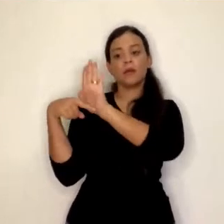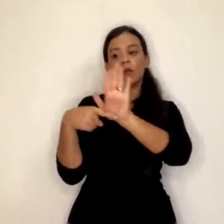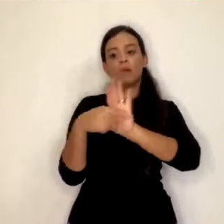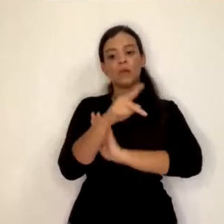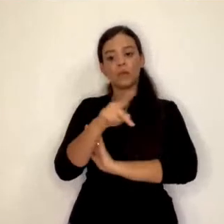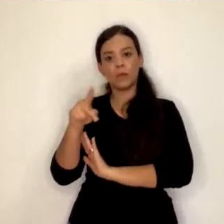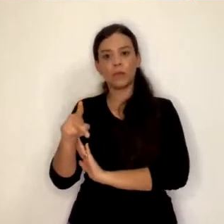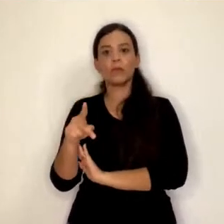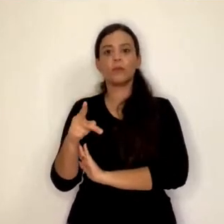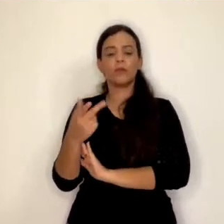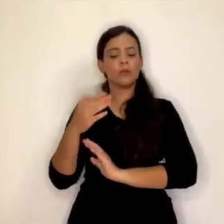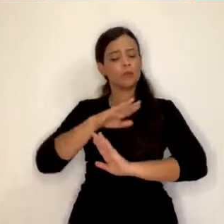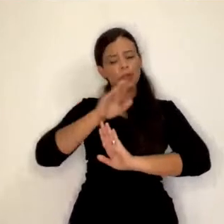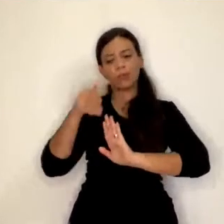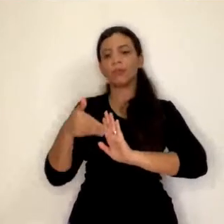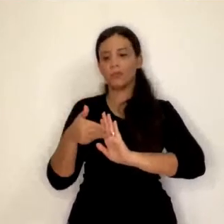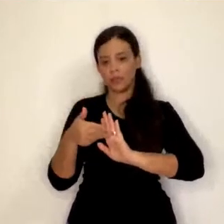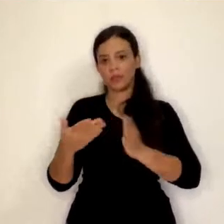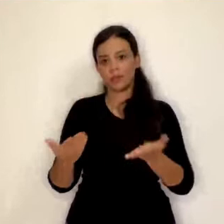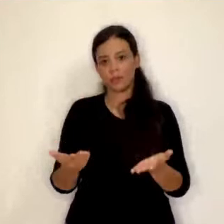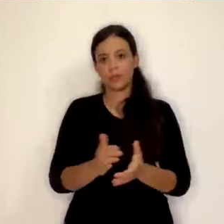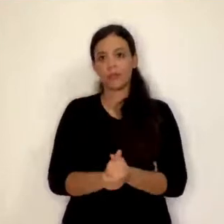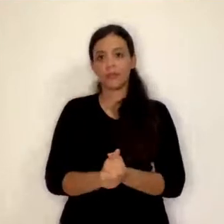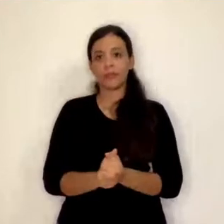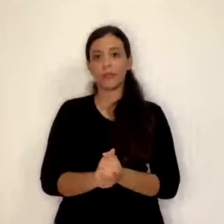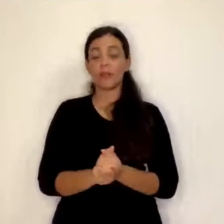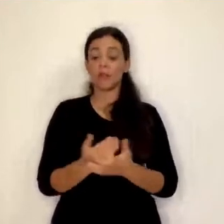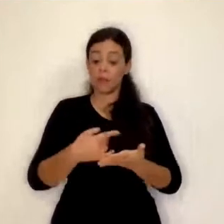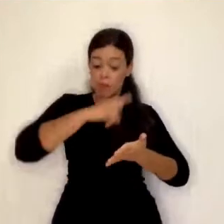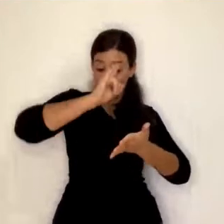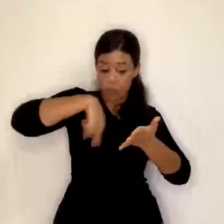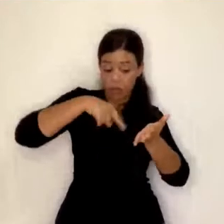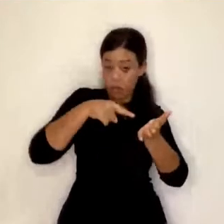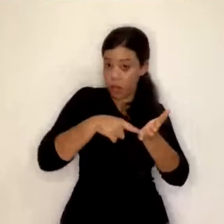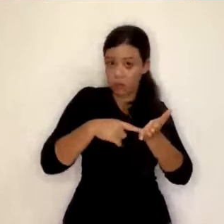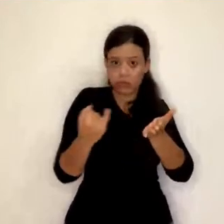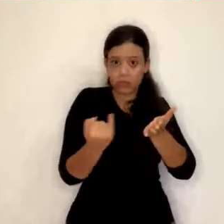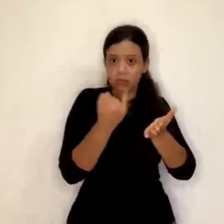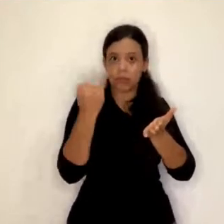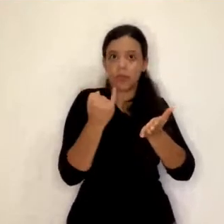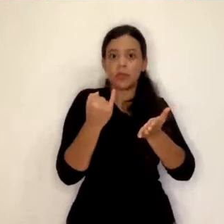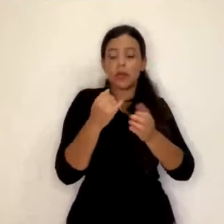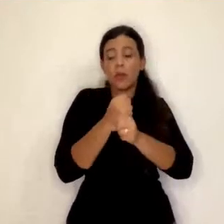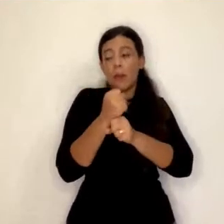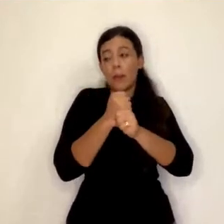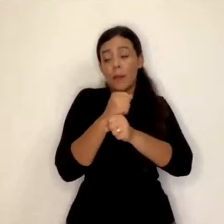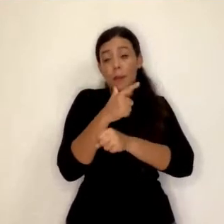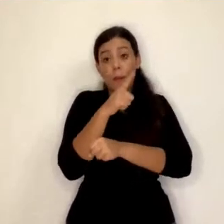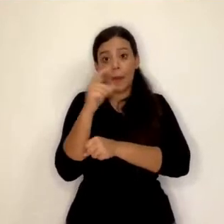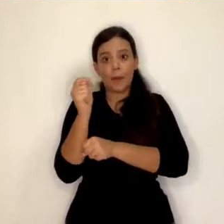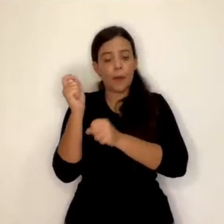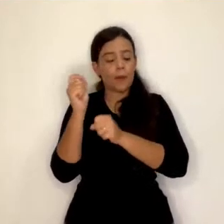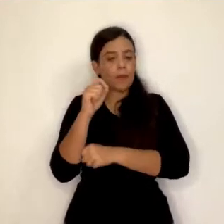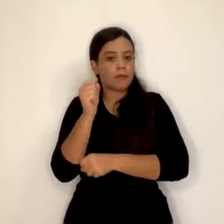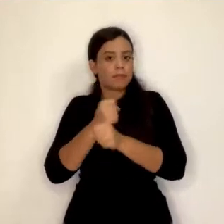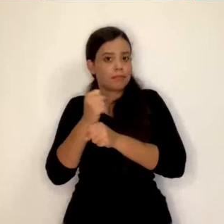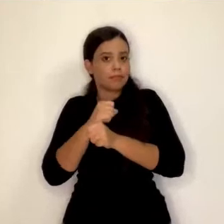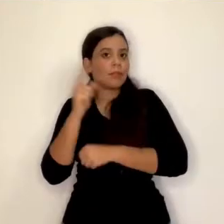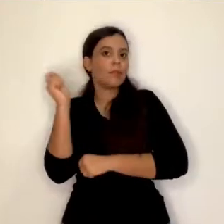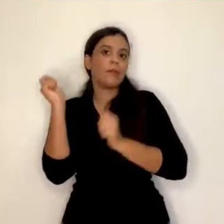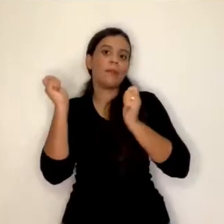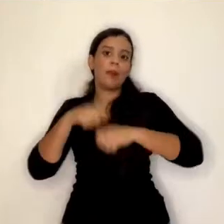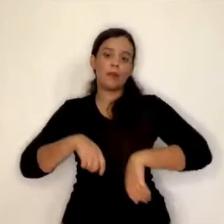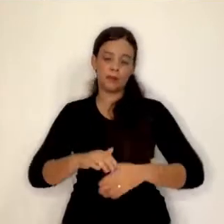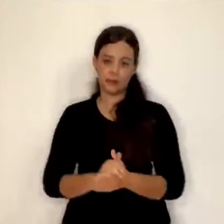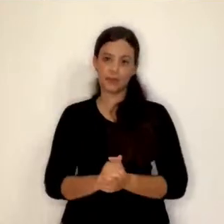catering to professors, valuing professors. I'm talking about a document that is going to be now,